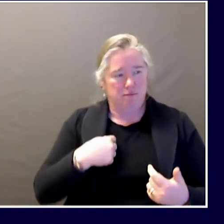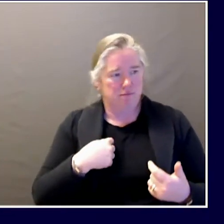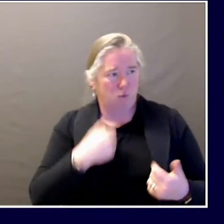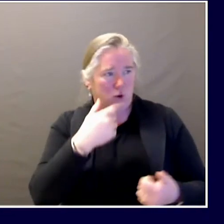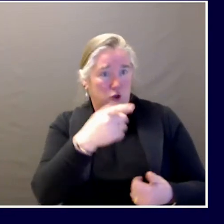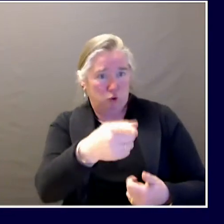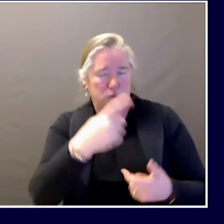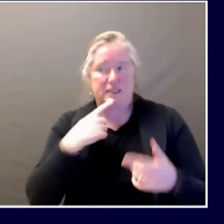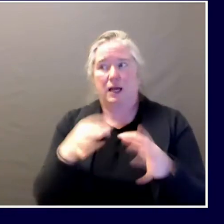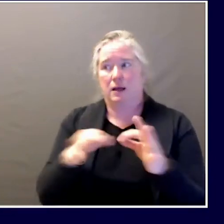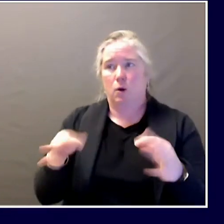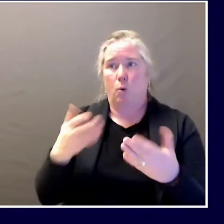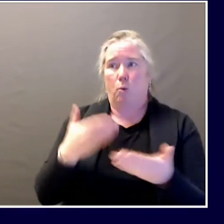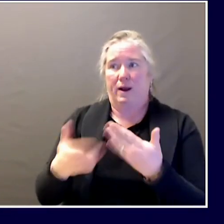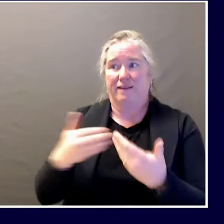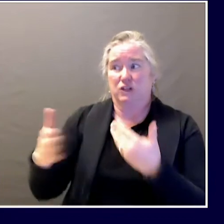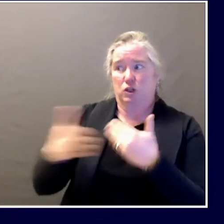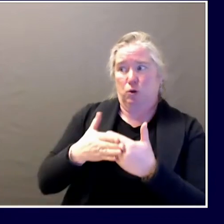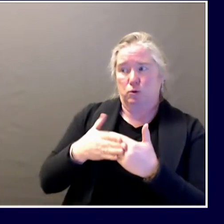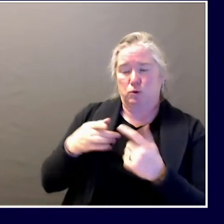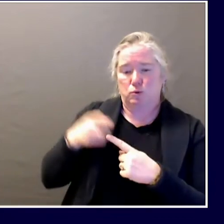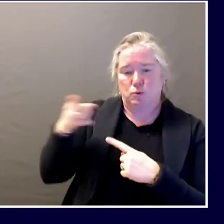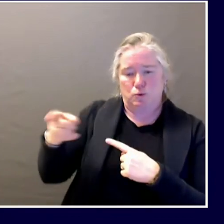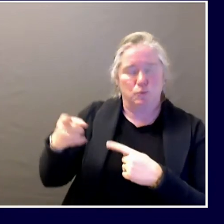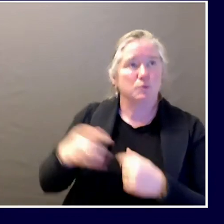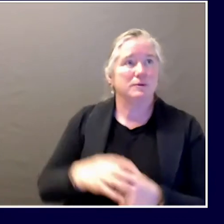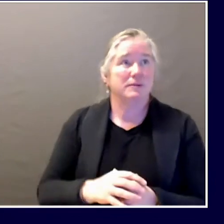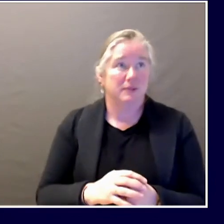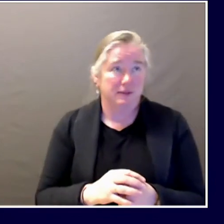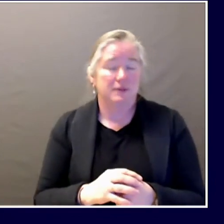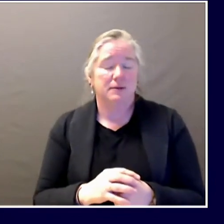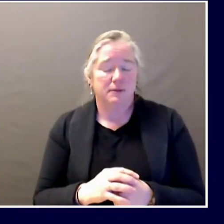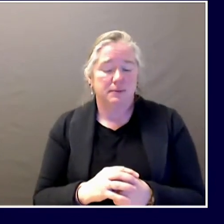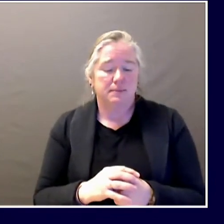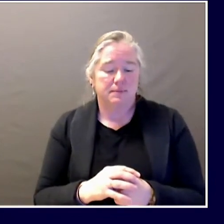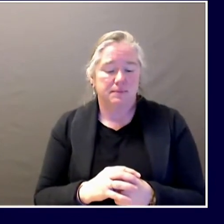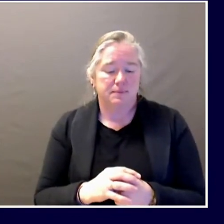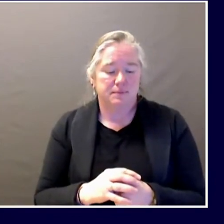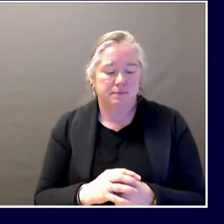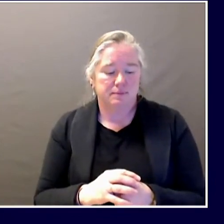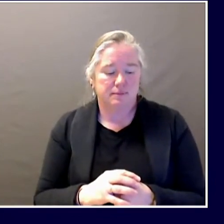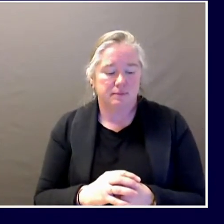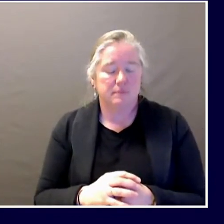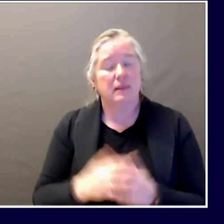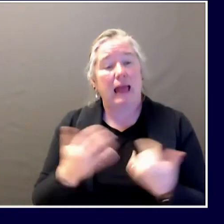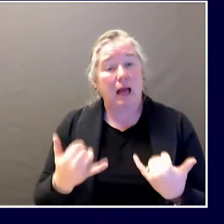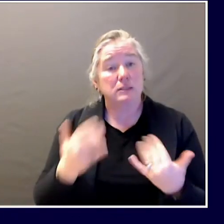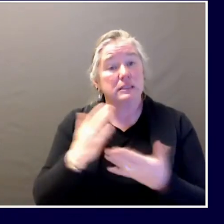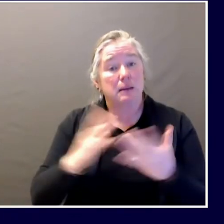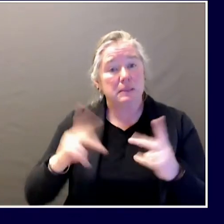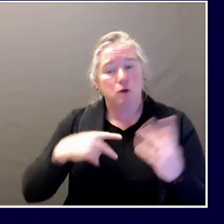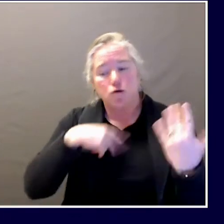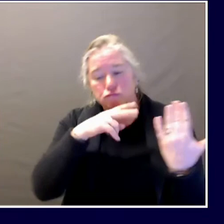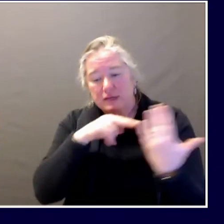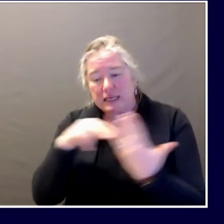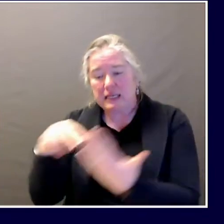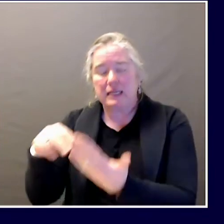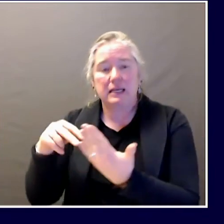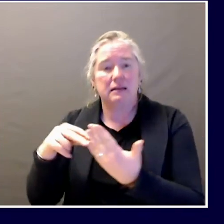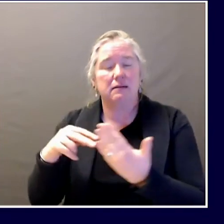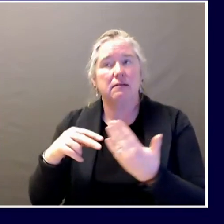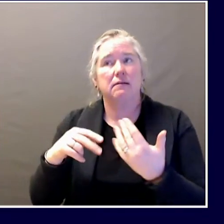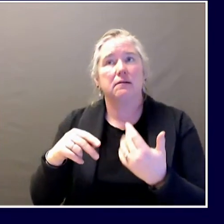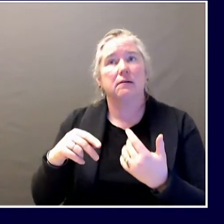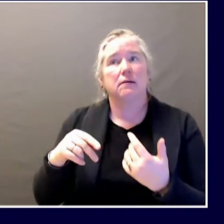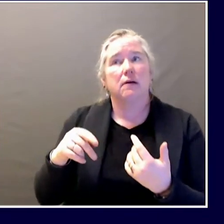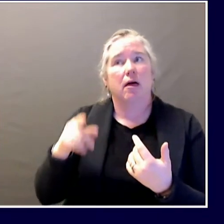be any kind of accommodation made for folks who do have one that they personally prefer, and is there a way people will be able to know